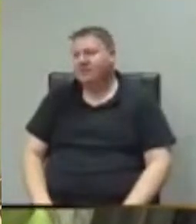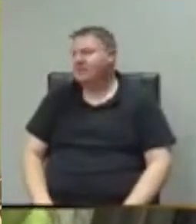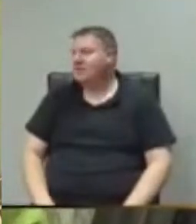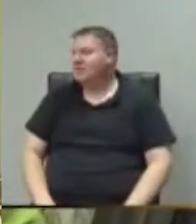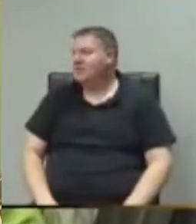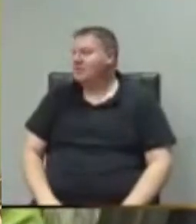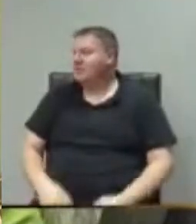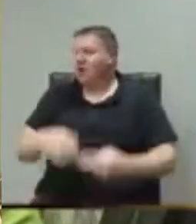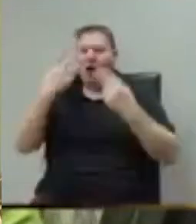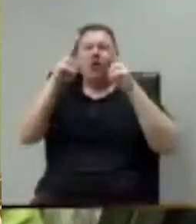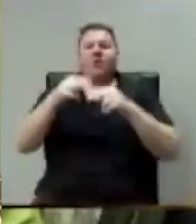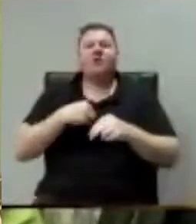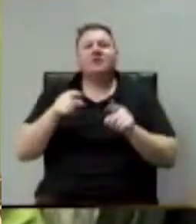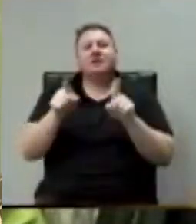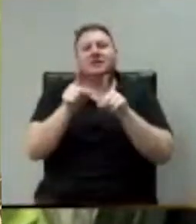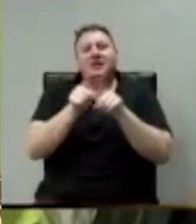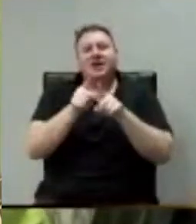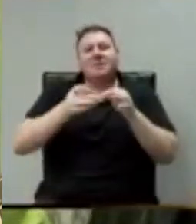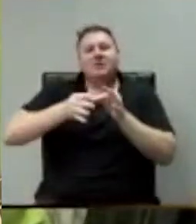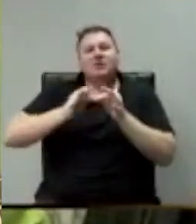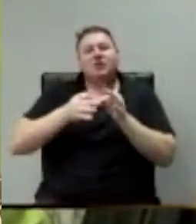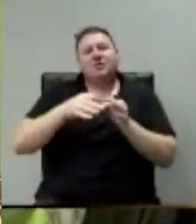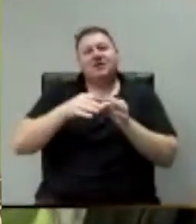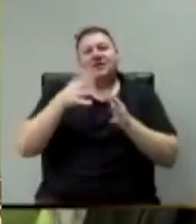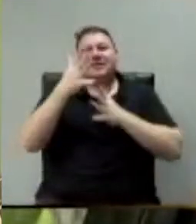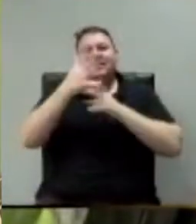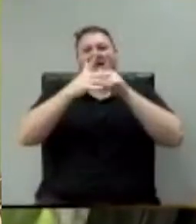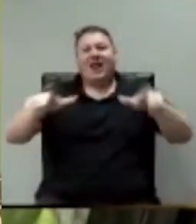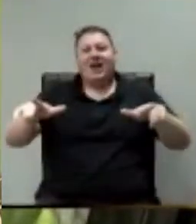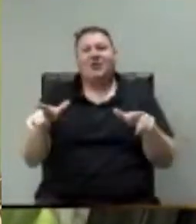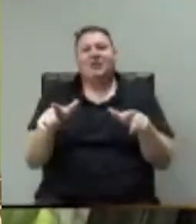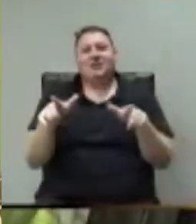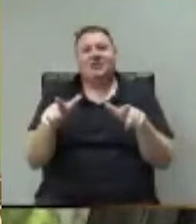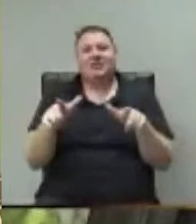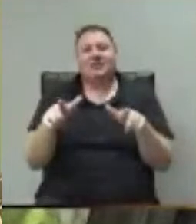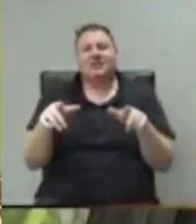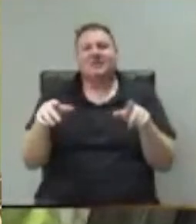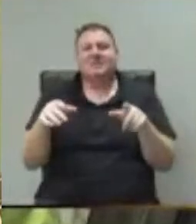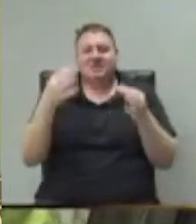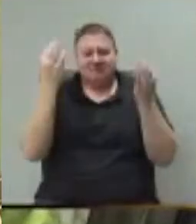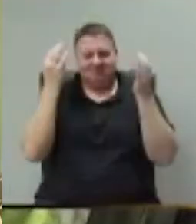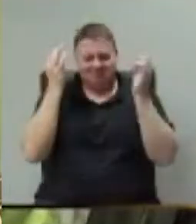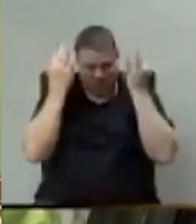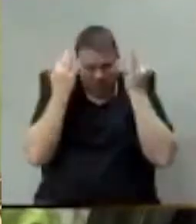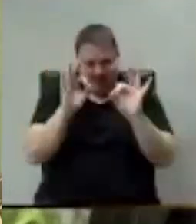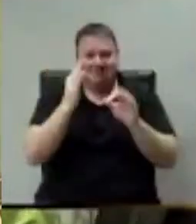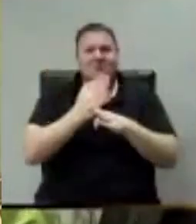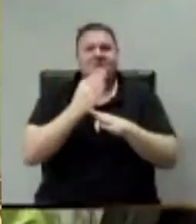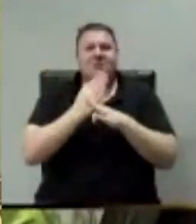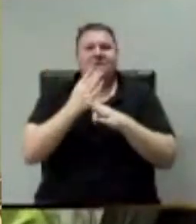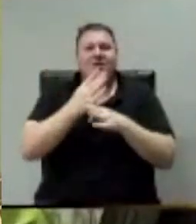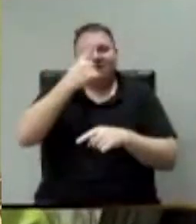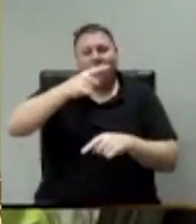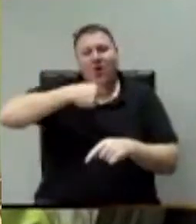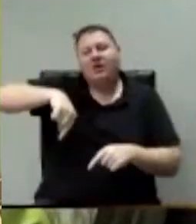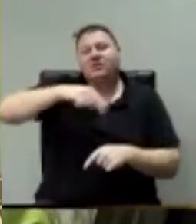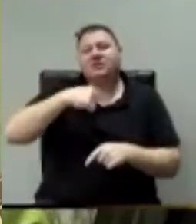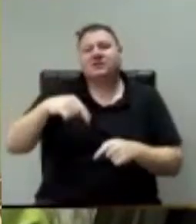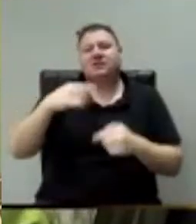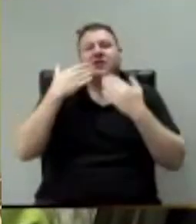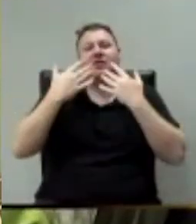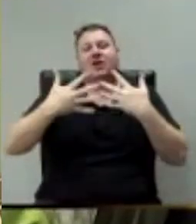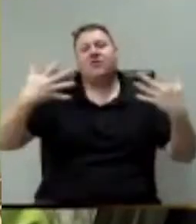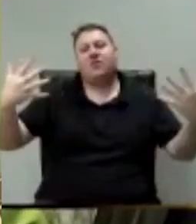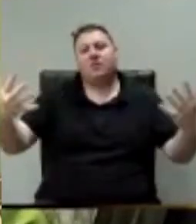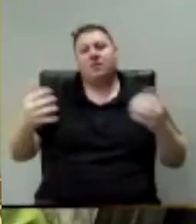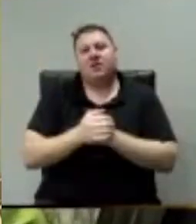I want to thank the sign language interpreters. They have done a credible work for us. Thank